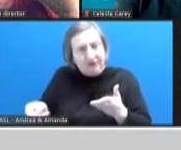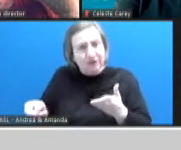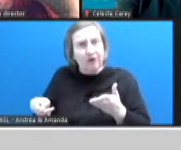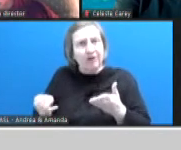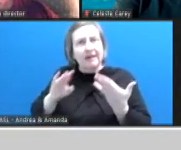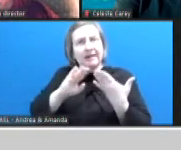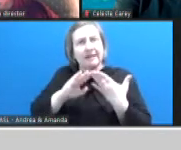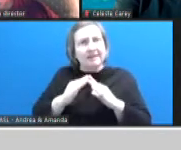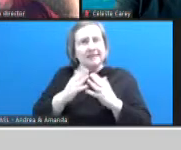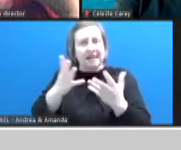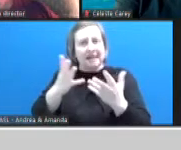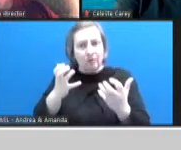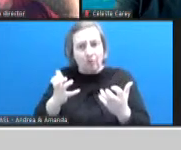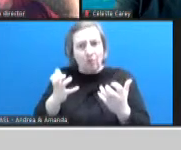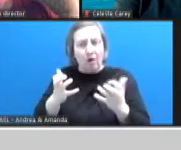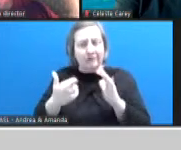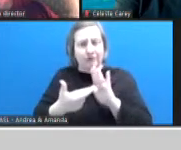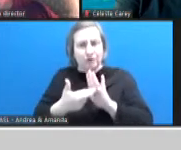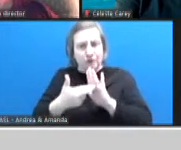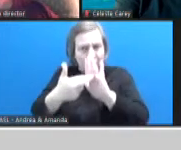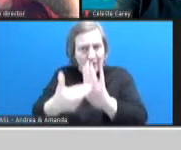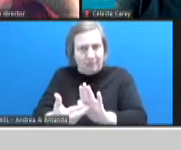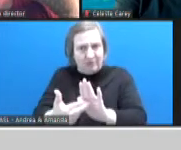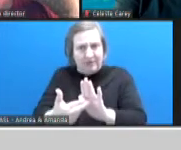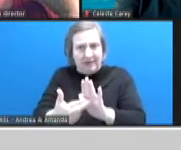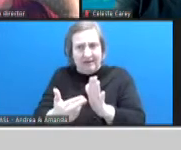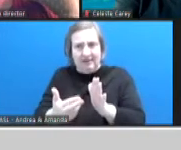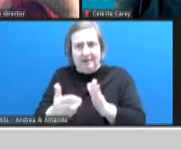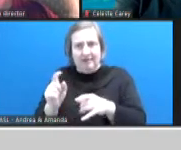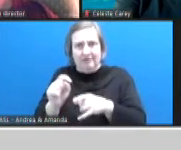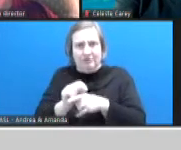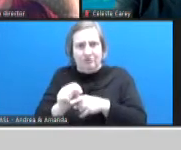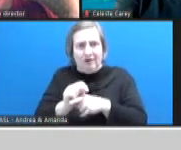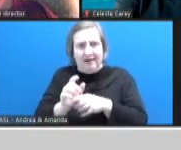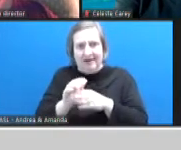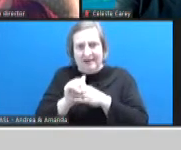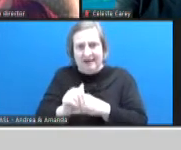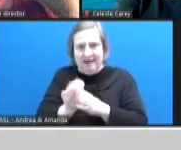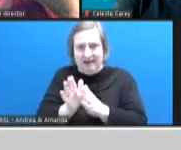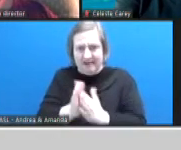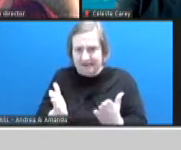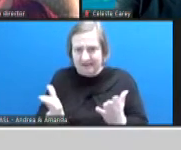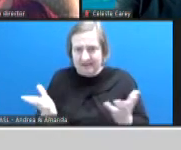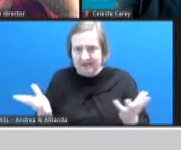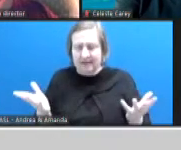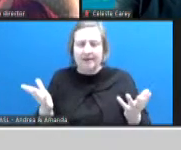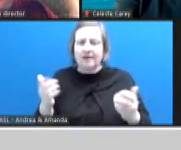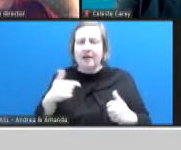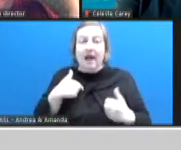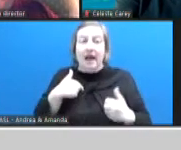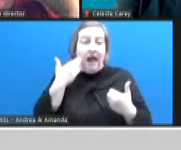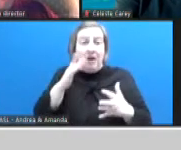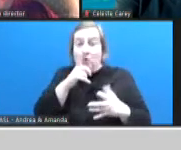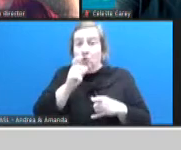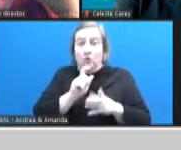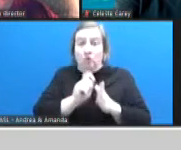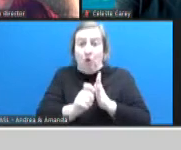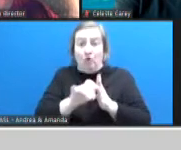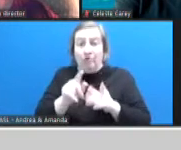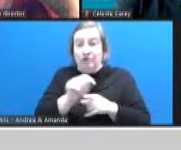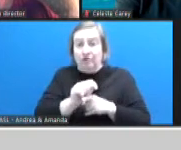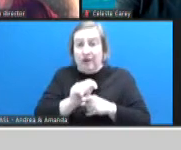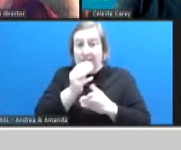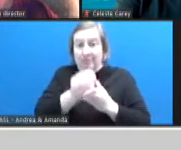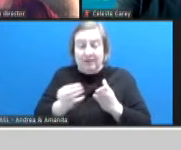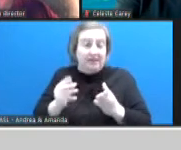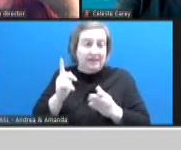city wants to have represented as its training guides. So I don't know who wrote the training material, but it sounds